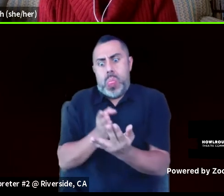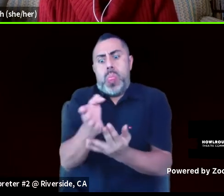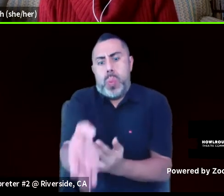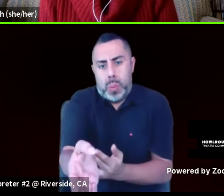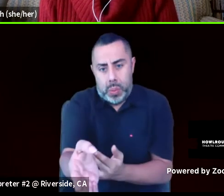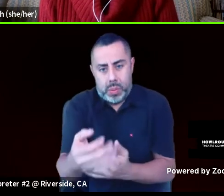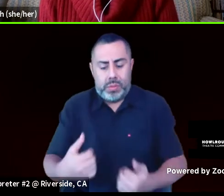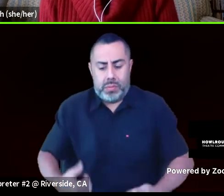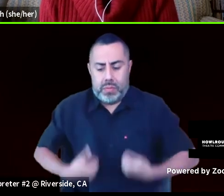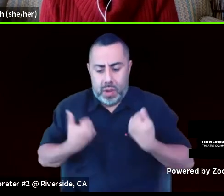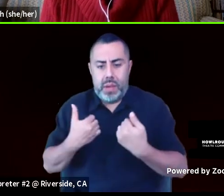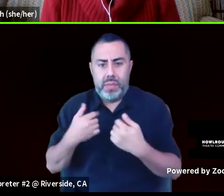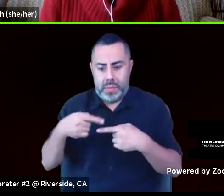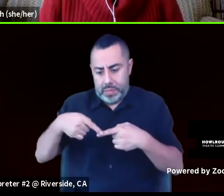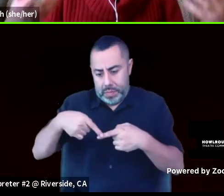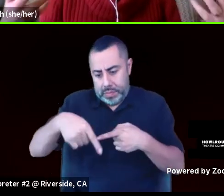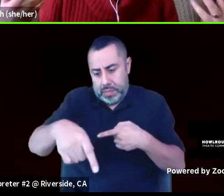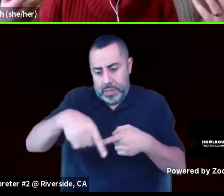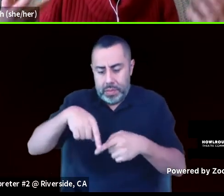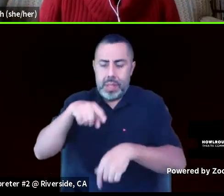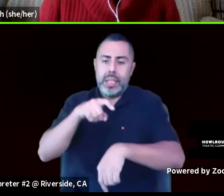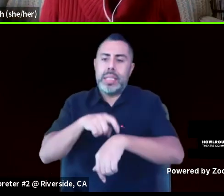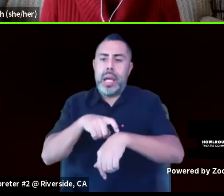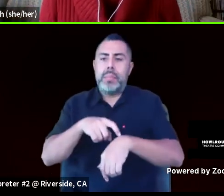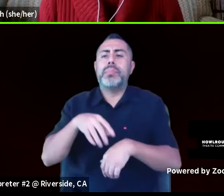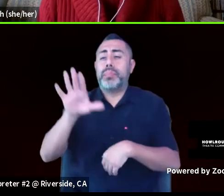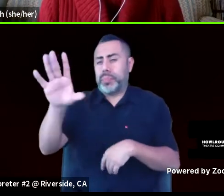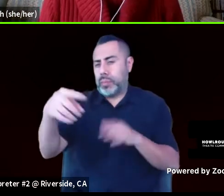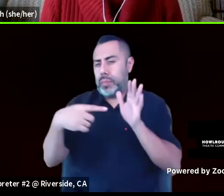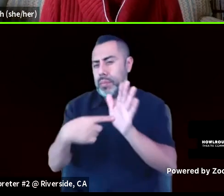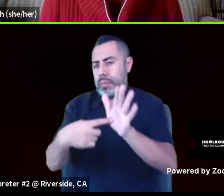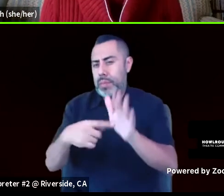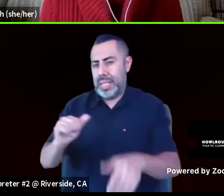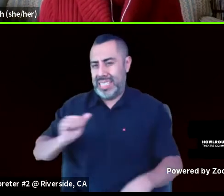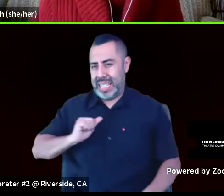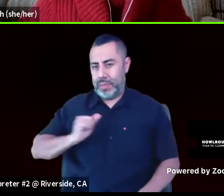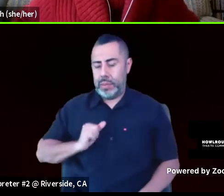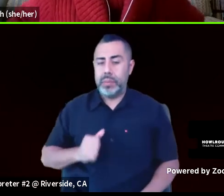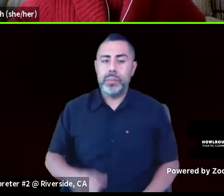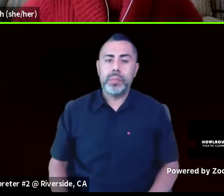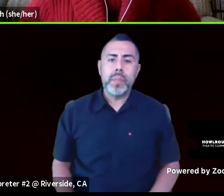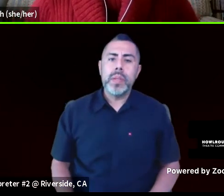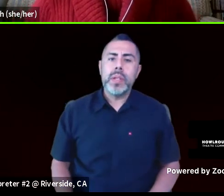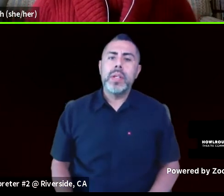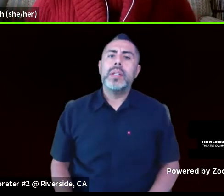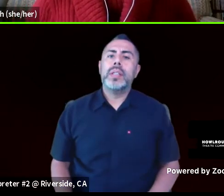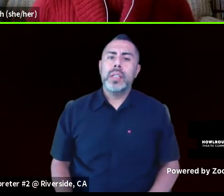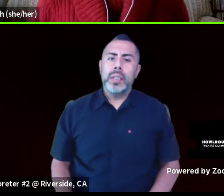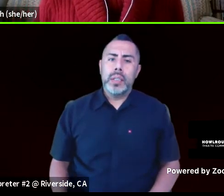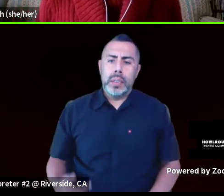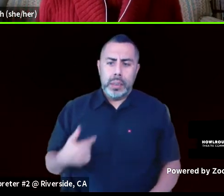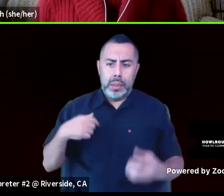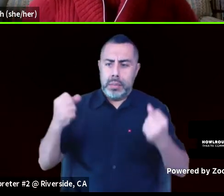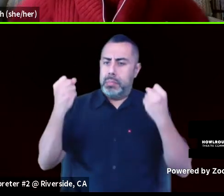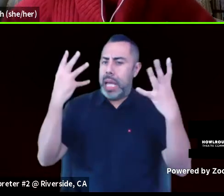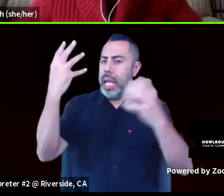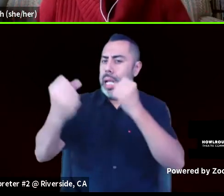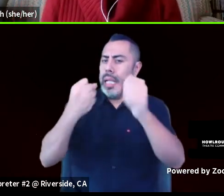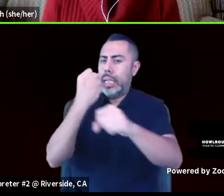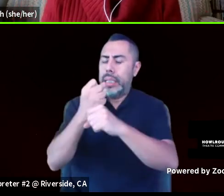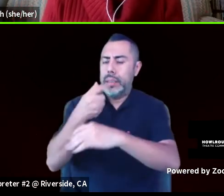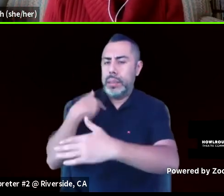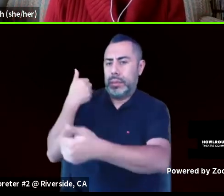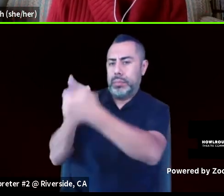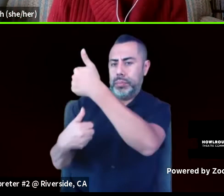time. So I'll use myself as an example. For a very long time, I was an employee. I was a